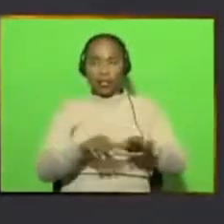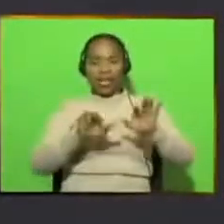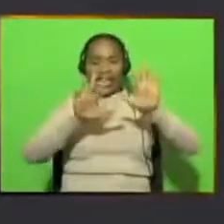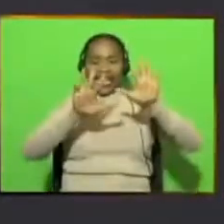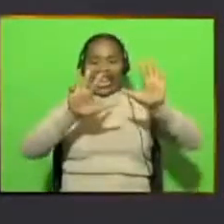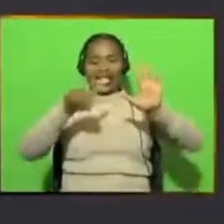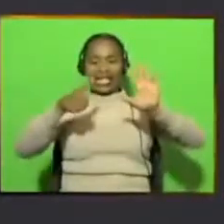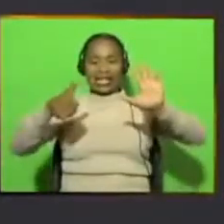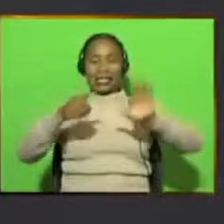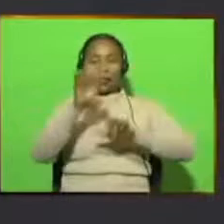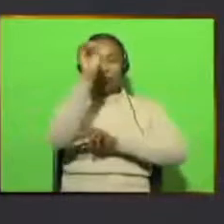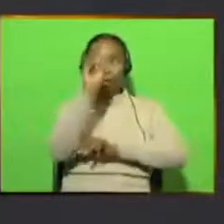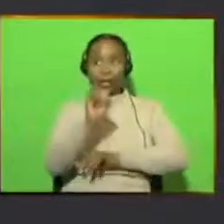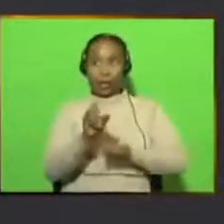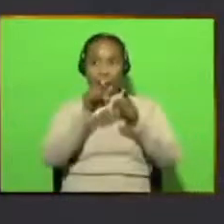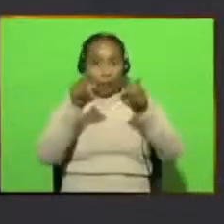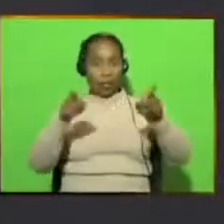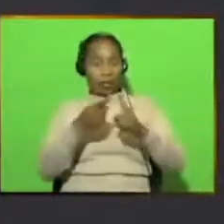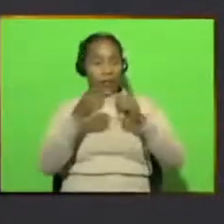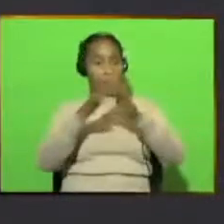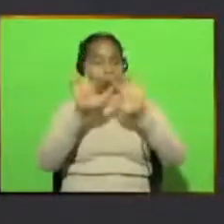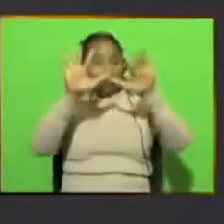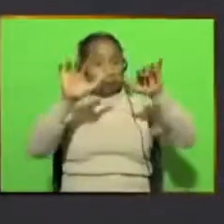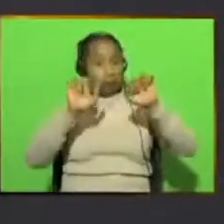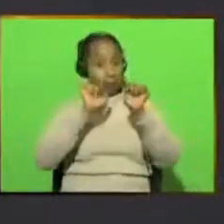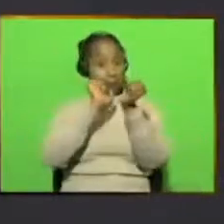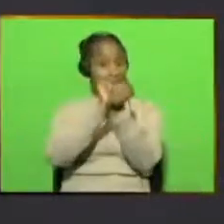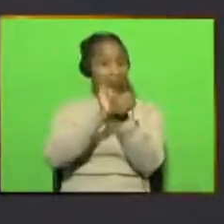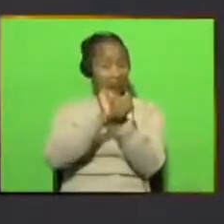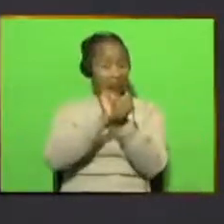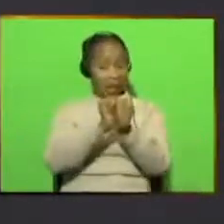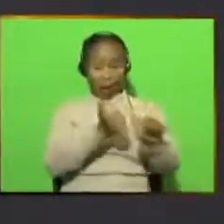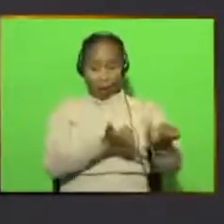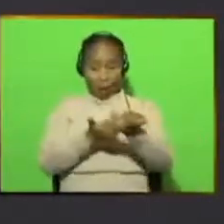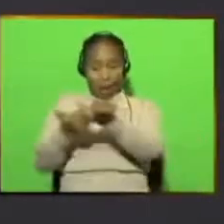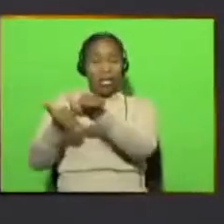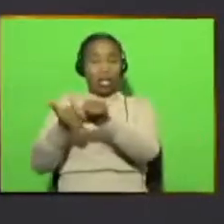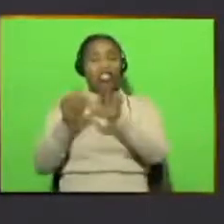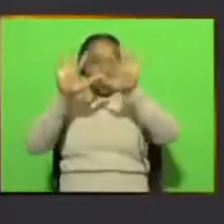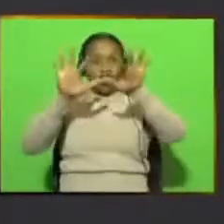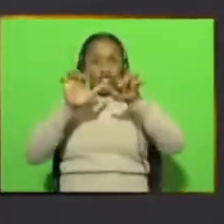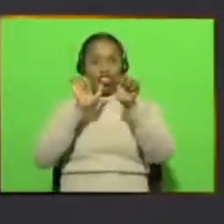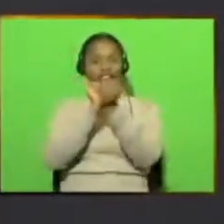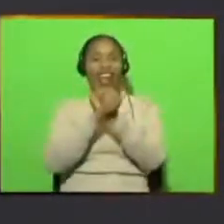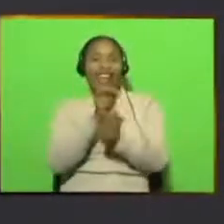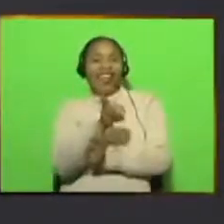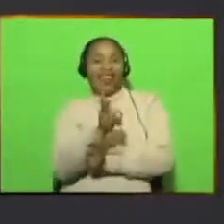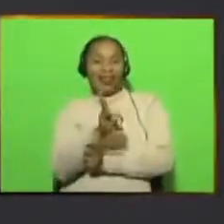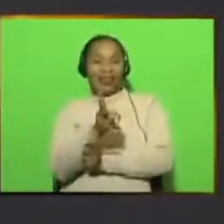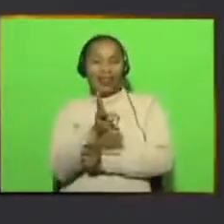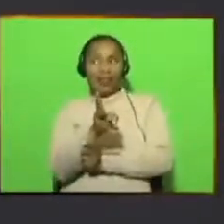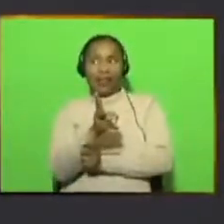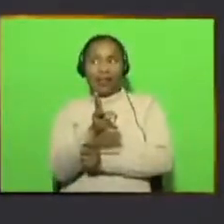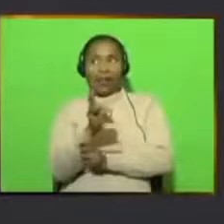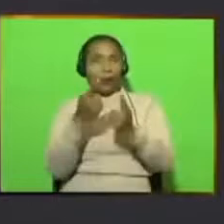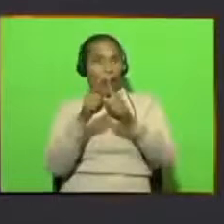96% of guys that come from prison go back to jail. And my being